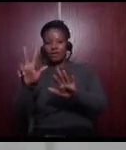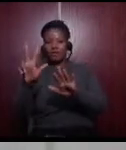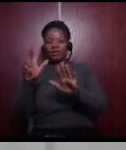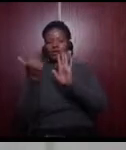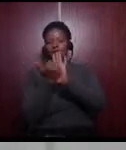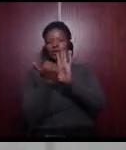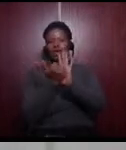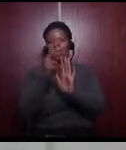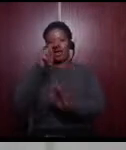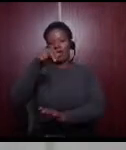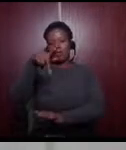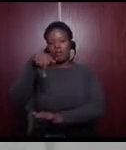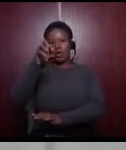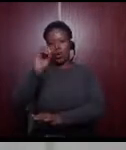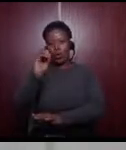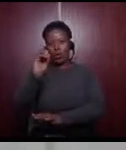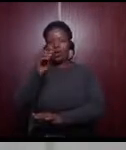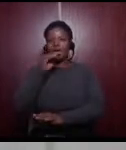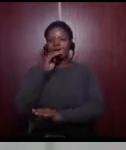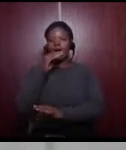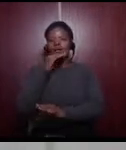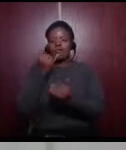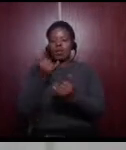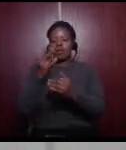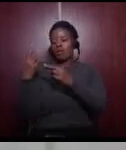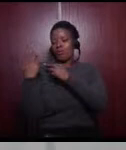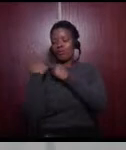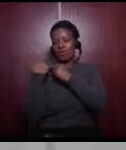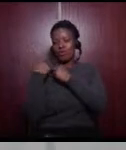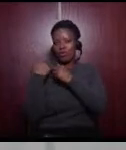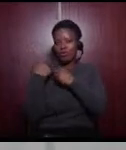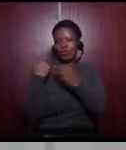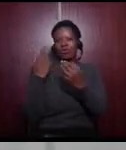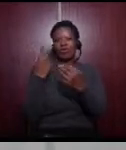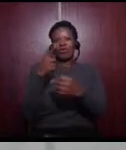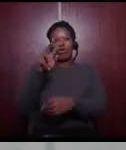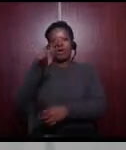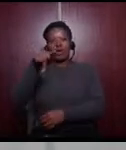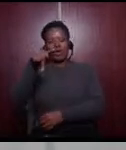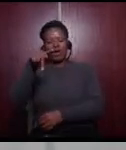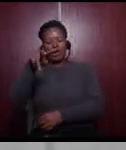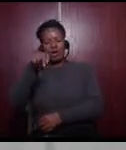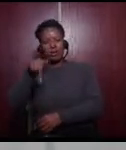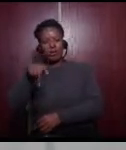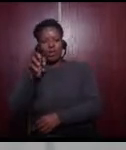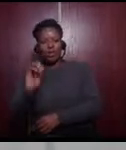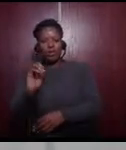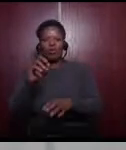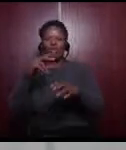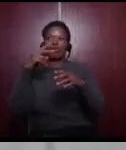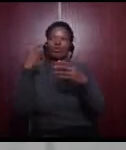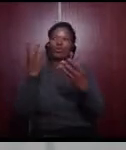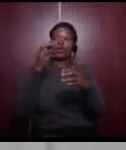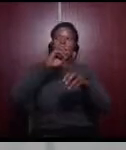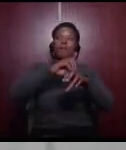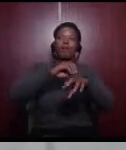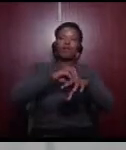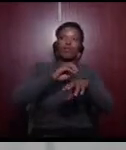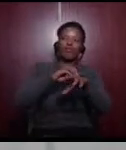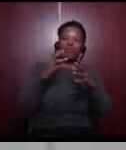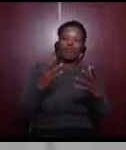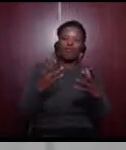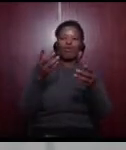now is responsible for the registration of NPOs, issues of compliance, and issues